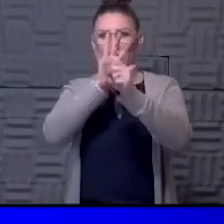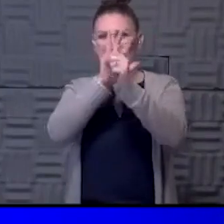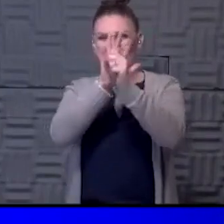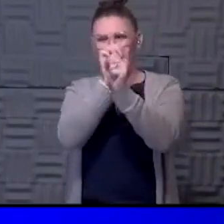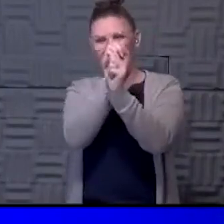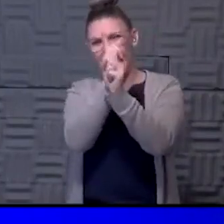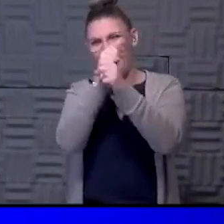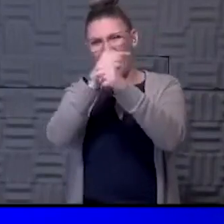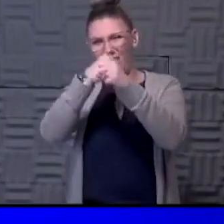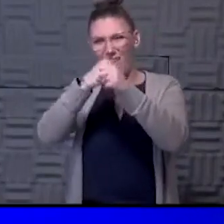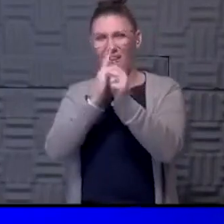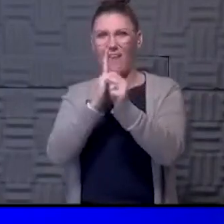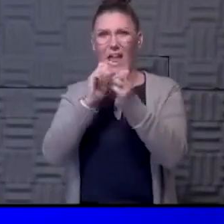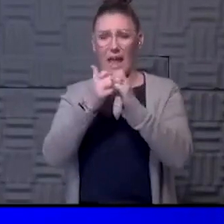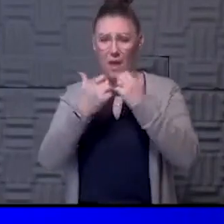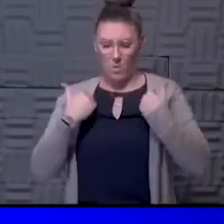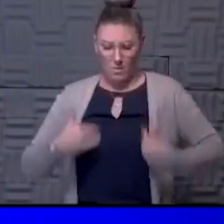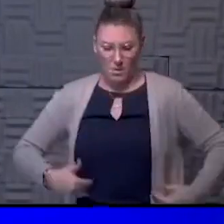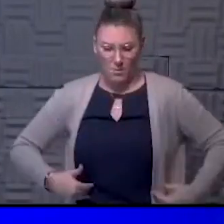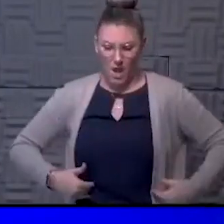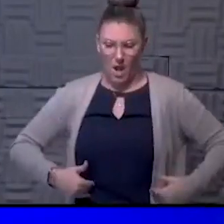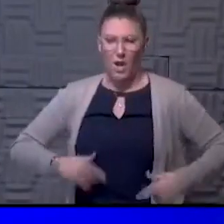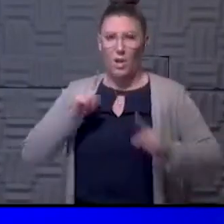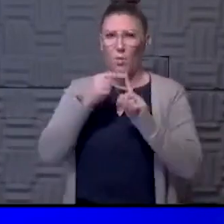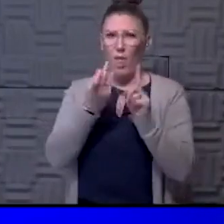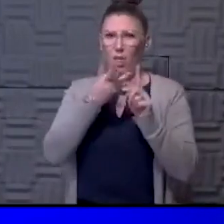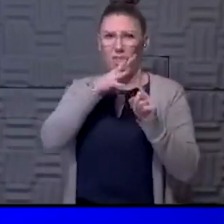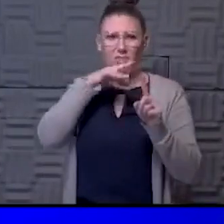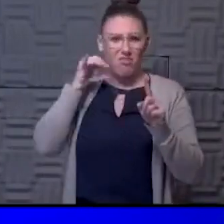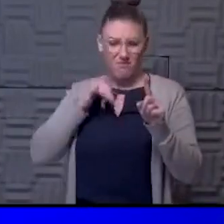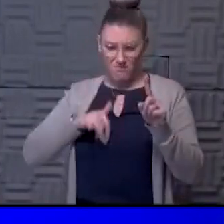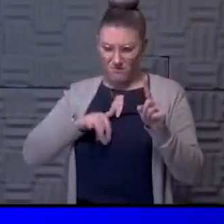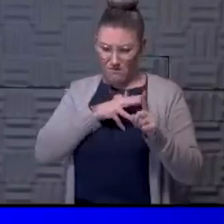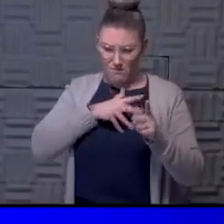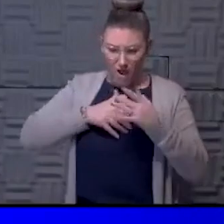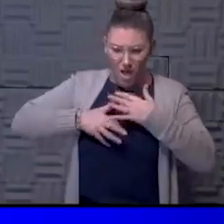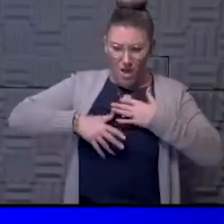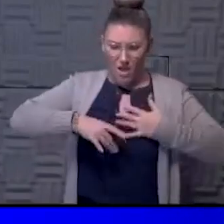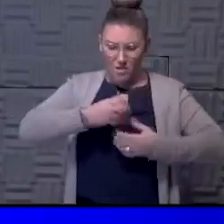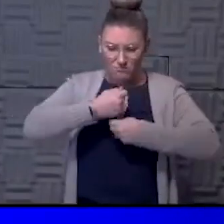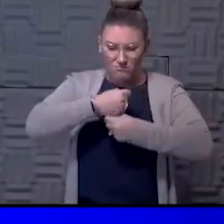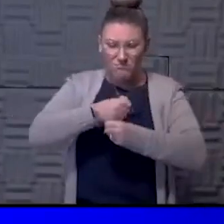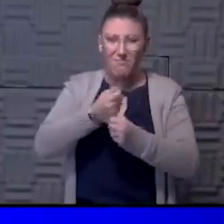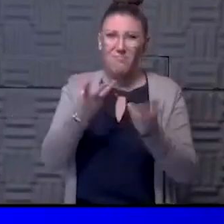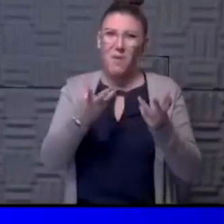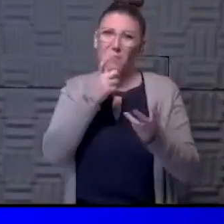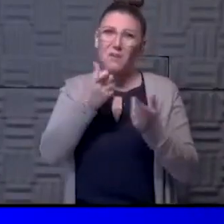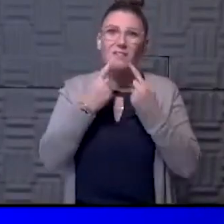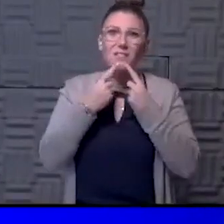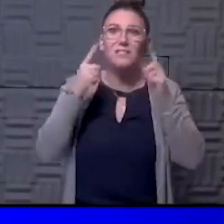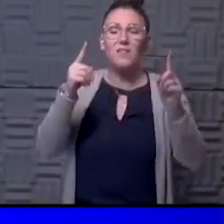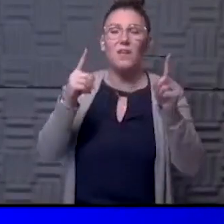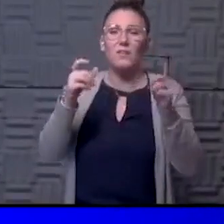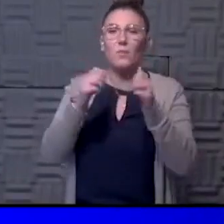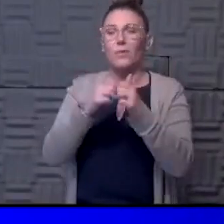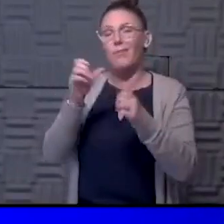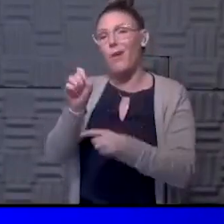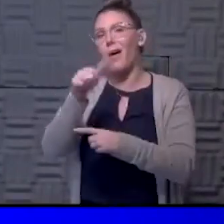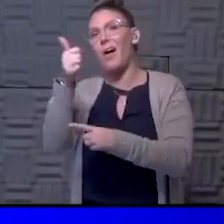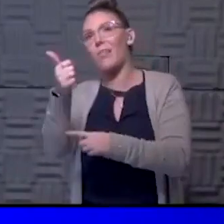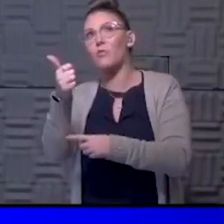how it looks to our body in such a way that the antibodies that are created may not be as effective as with